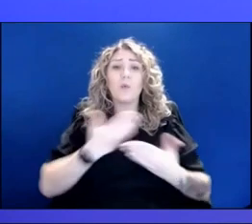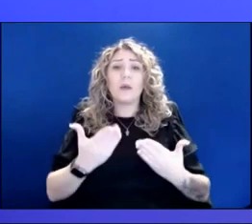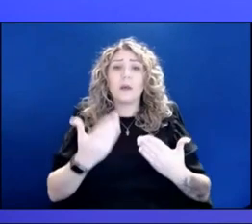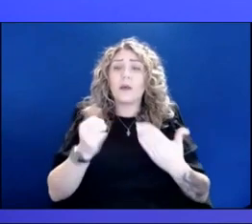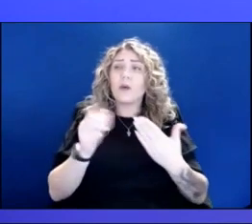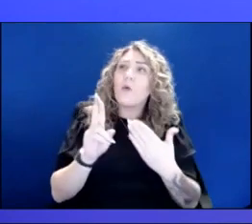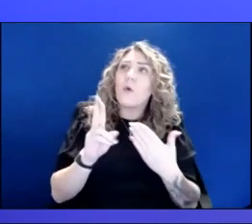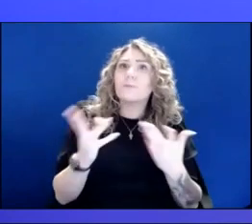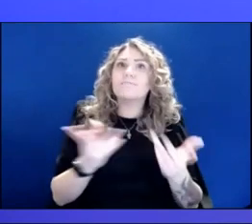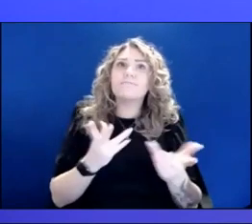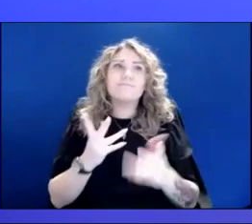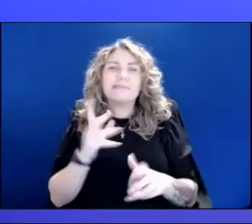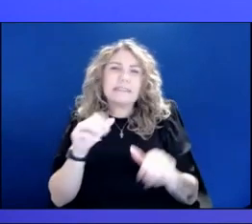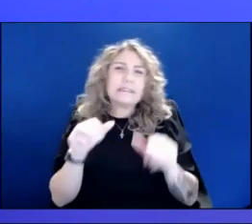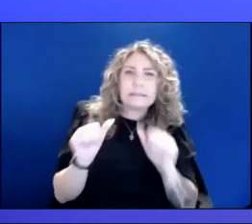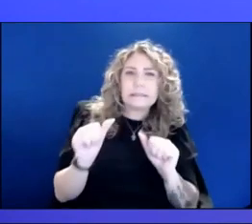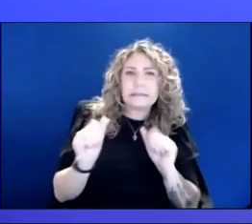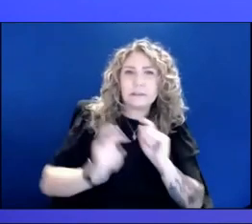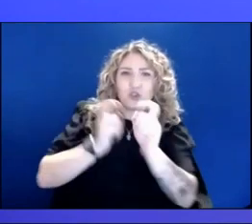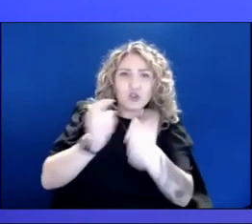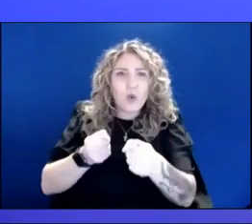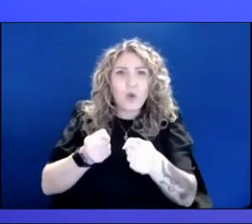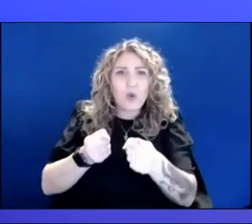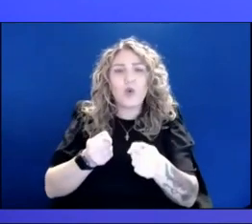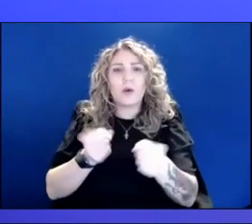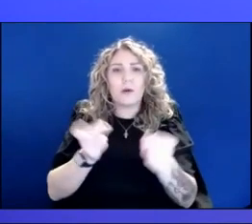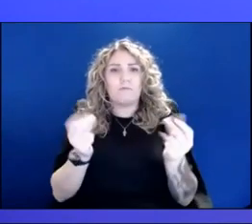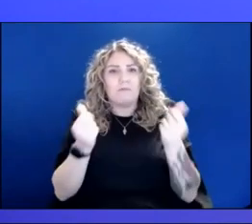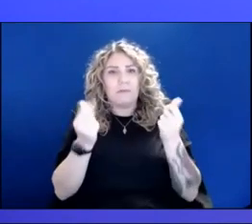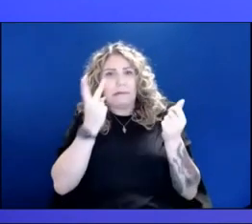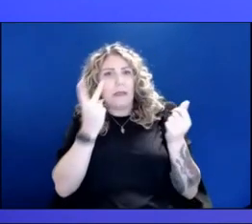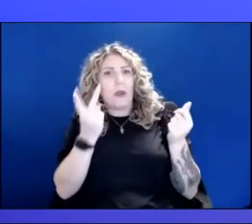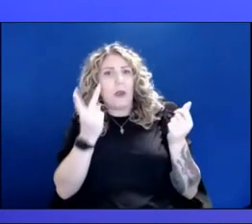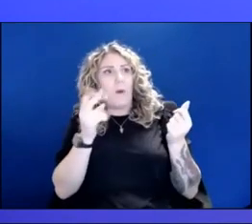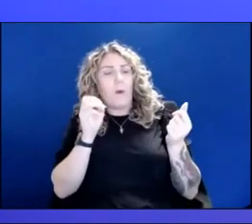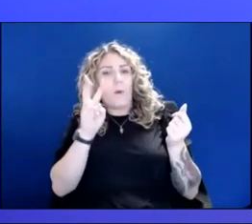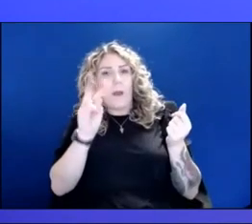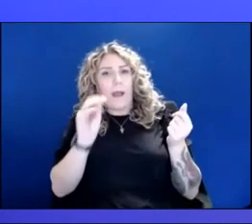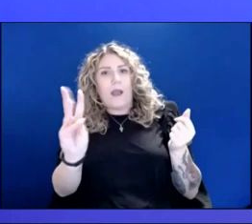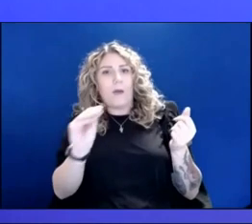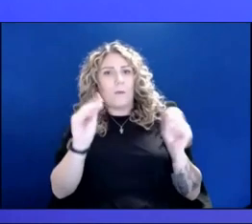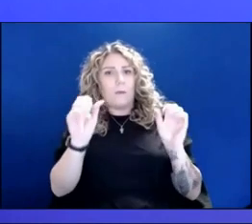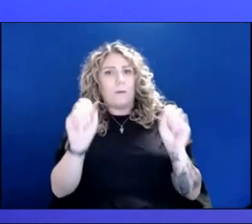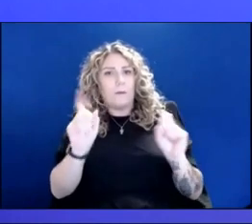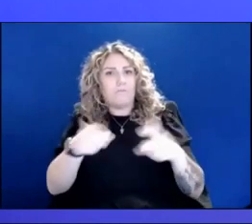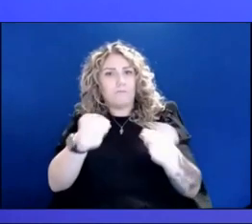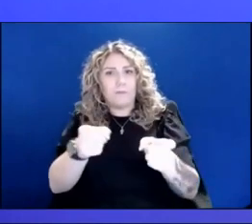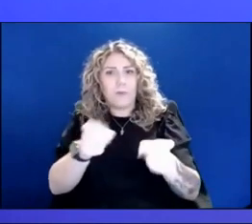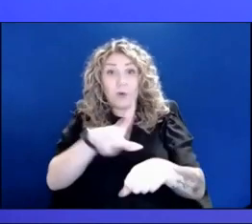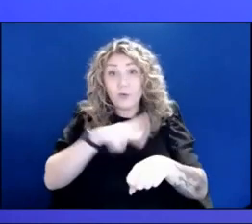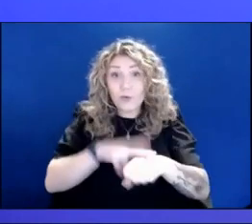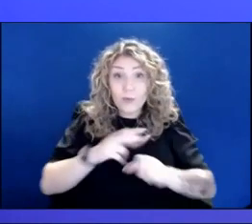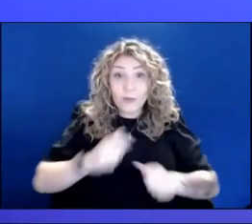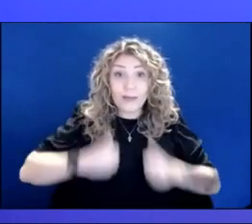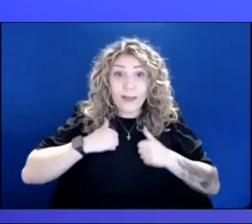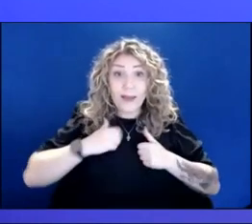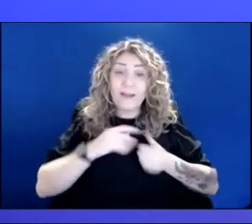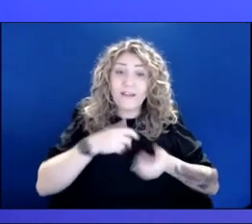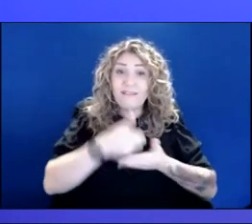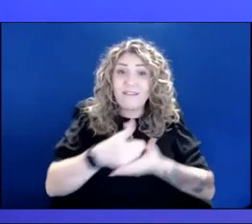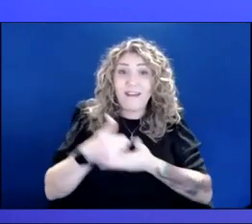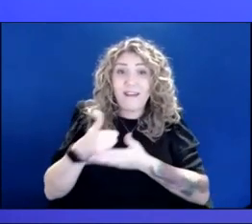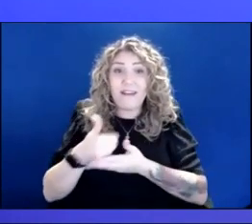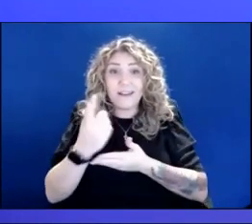or questioning donation suddenly see that, wow, you can really donate and still have a normal life and help somebody else